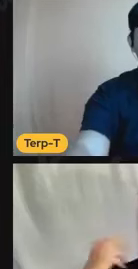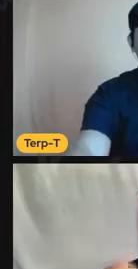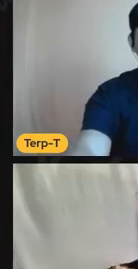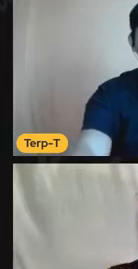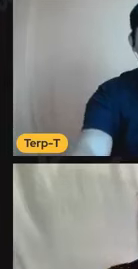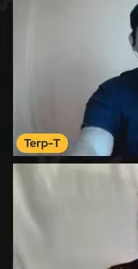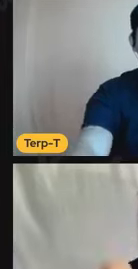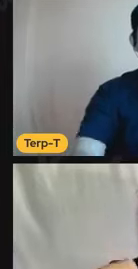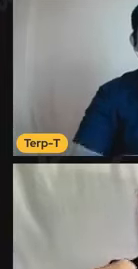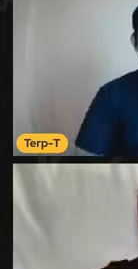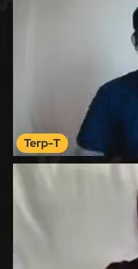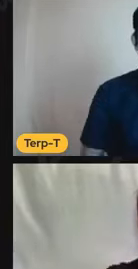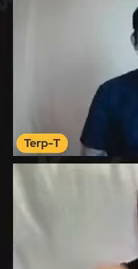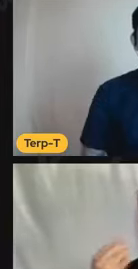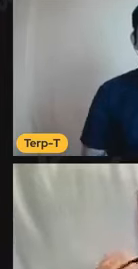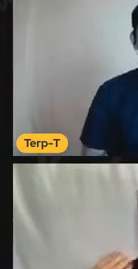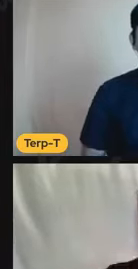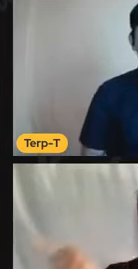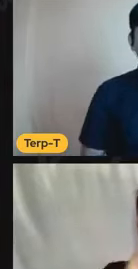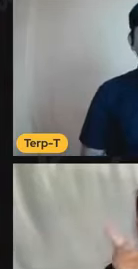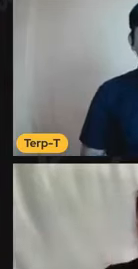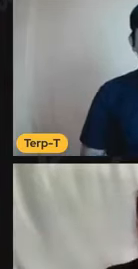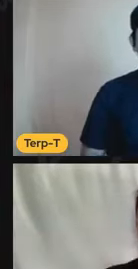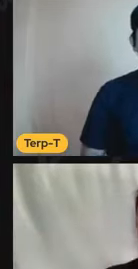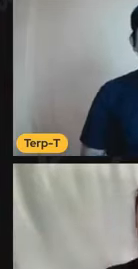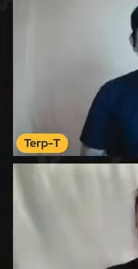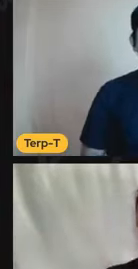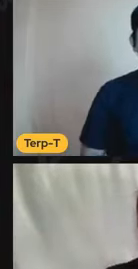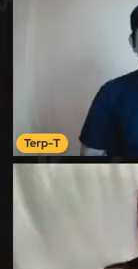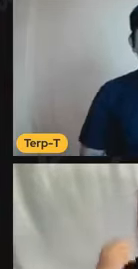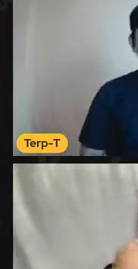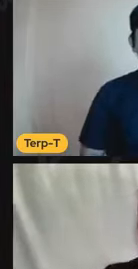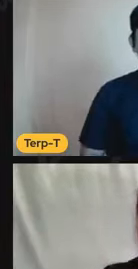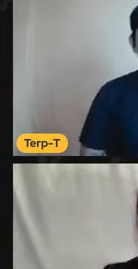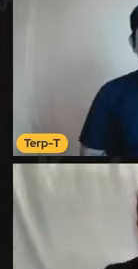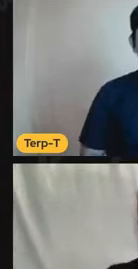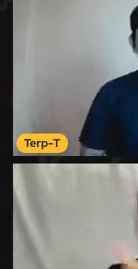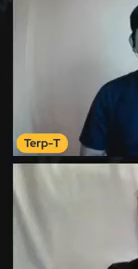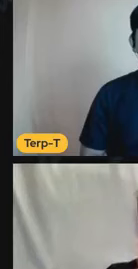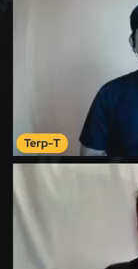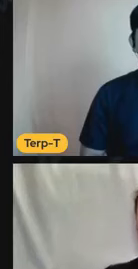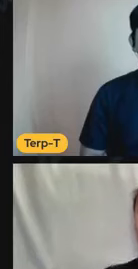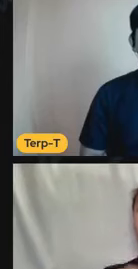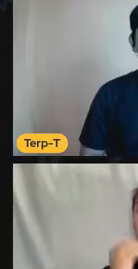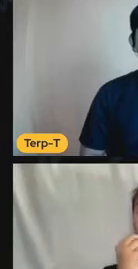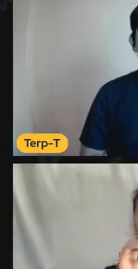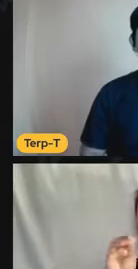various designs. So we have various designs that we're going to show via PowerPoint.